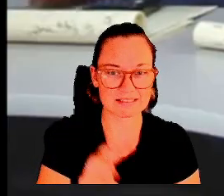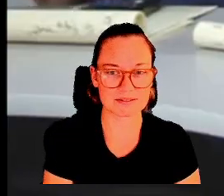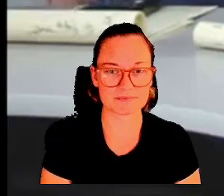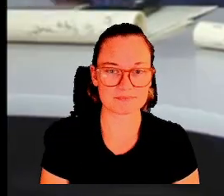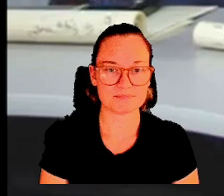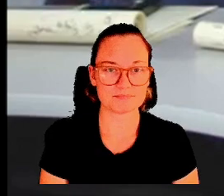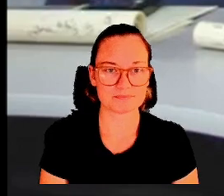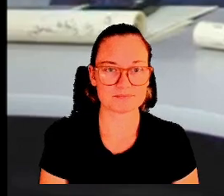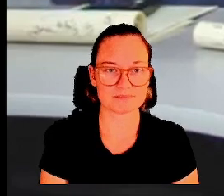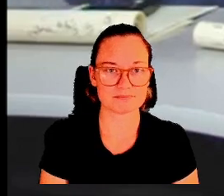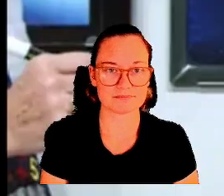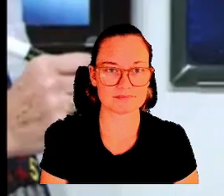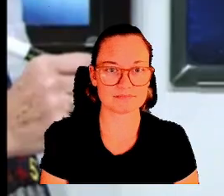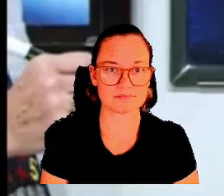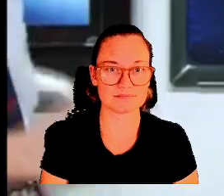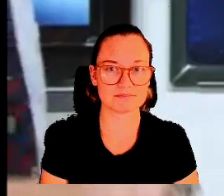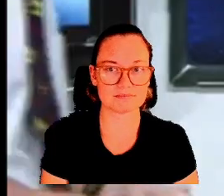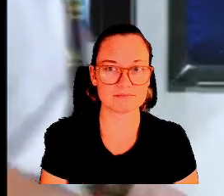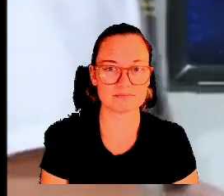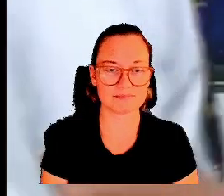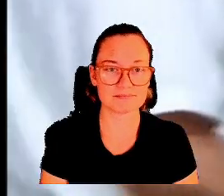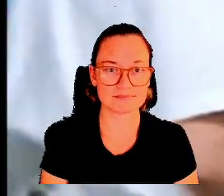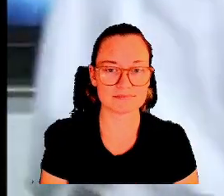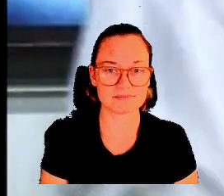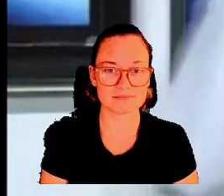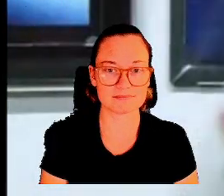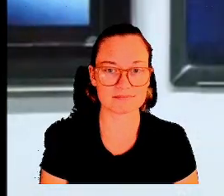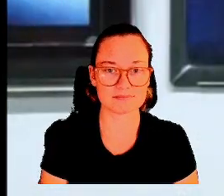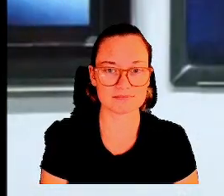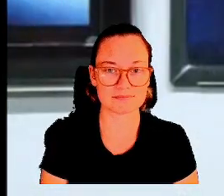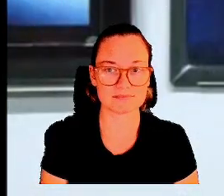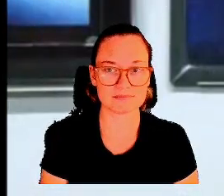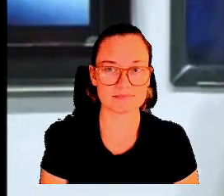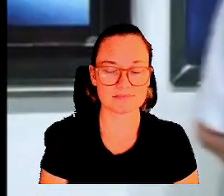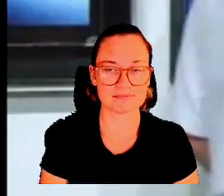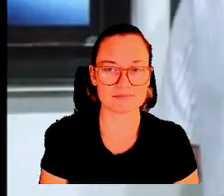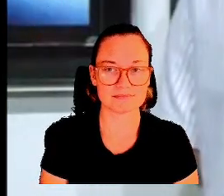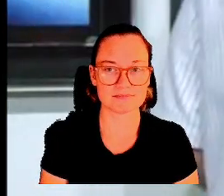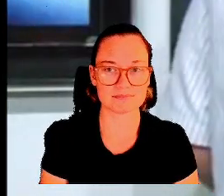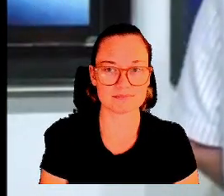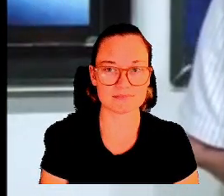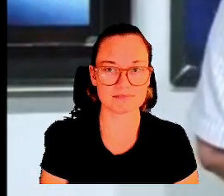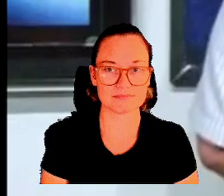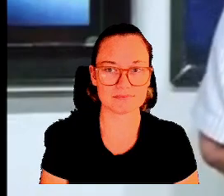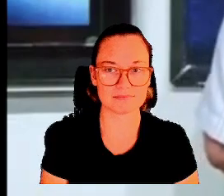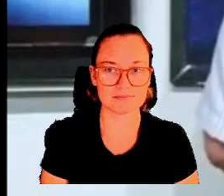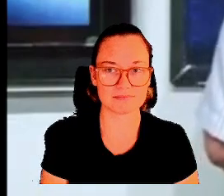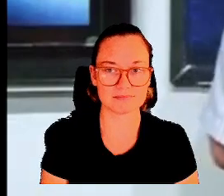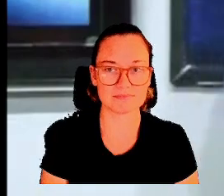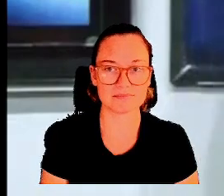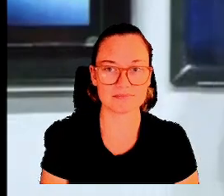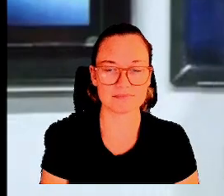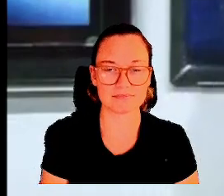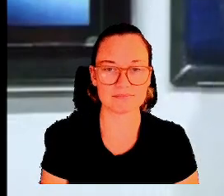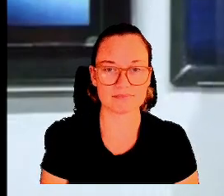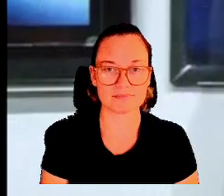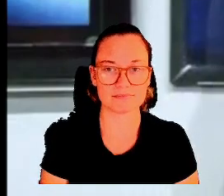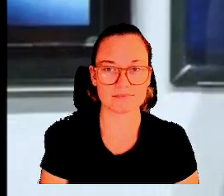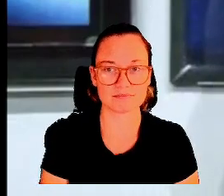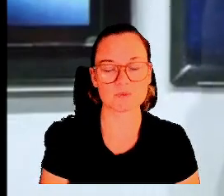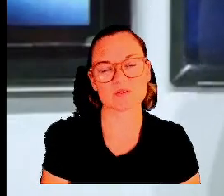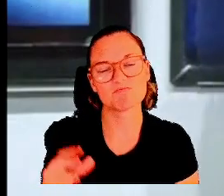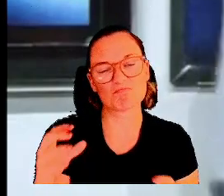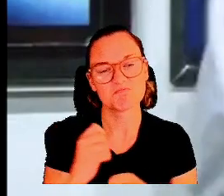Yeah, 8.86. Oh, 8.86. So let's just round it off to the nearest tenth and say 8.9.